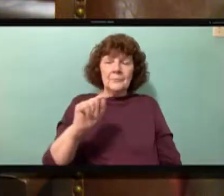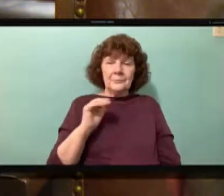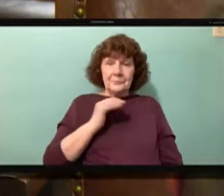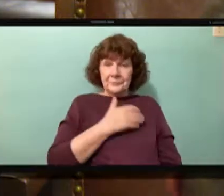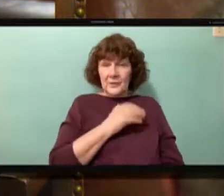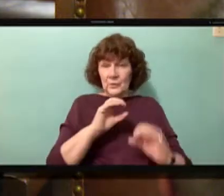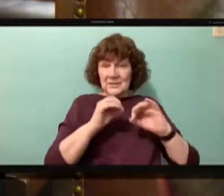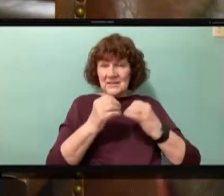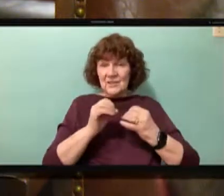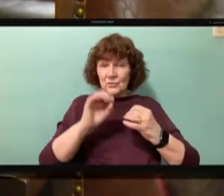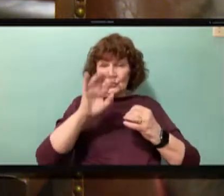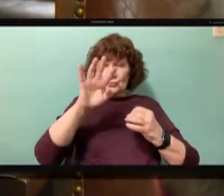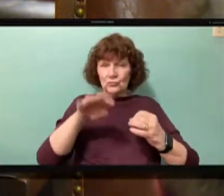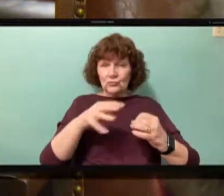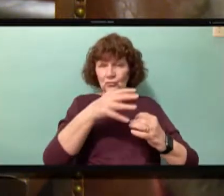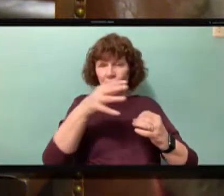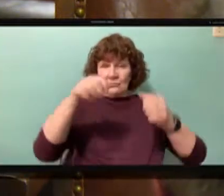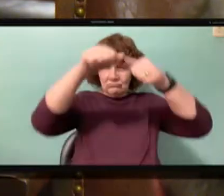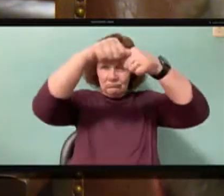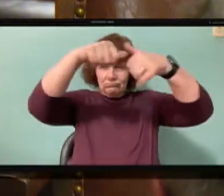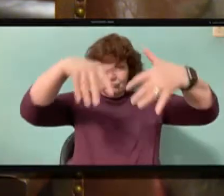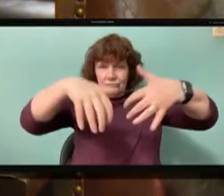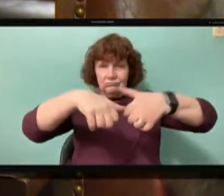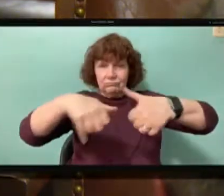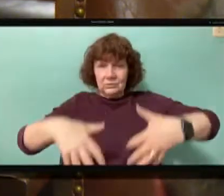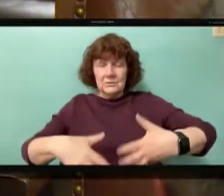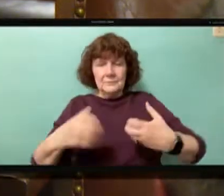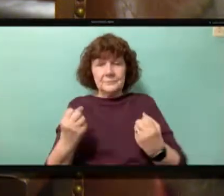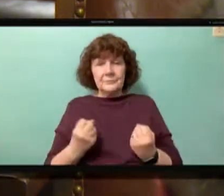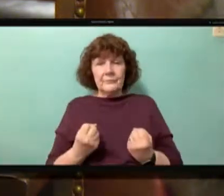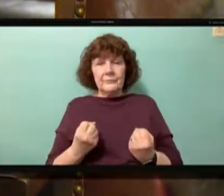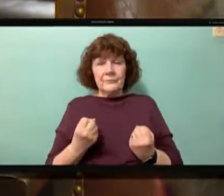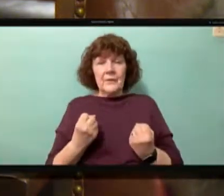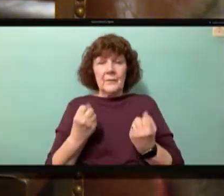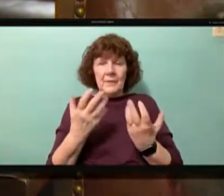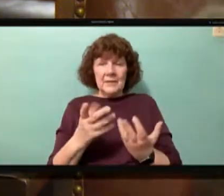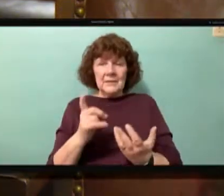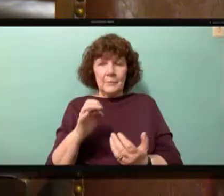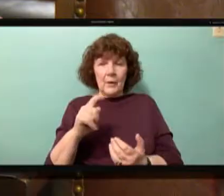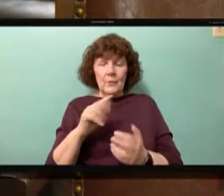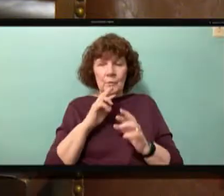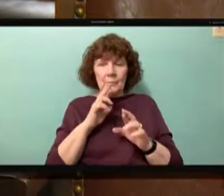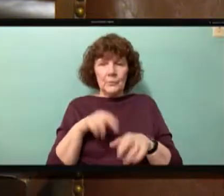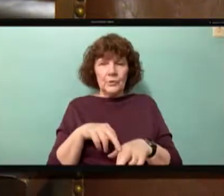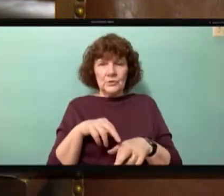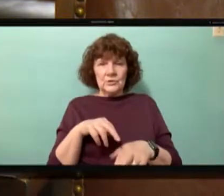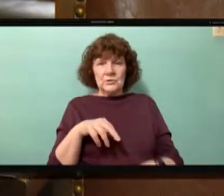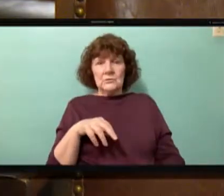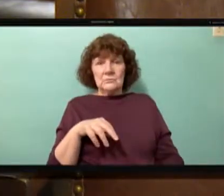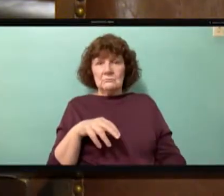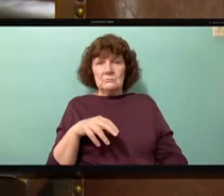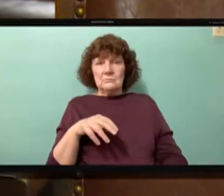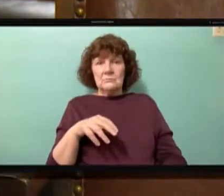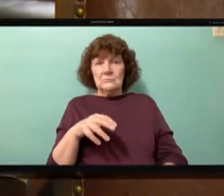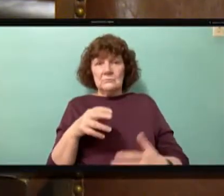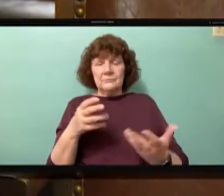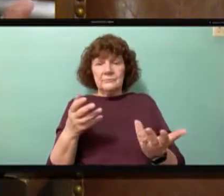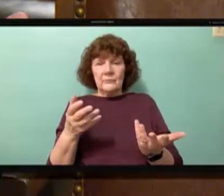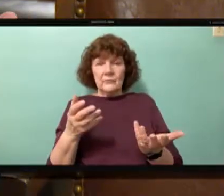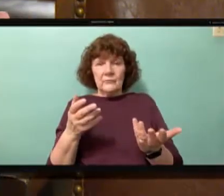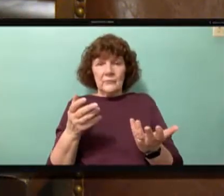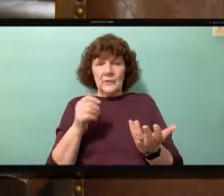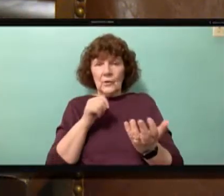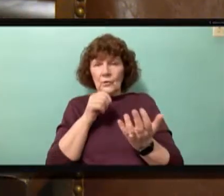chart, the law department reports to OMB. So essentially, it is the same rule of